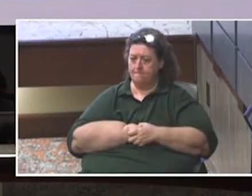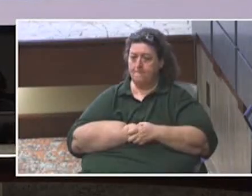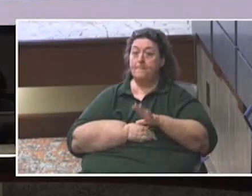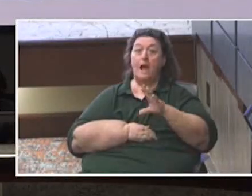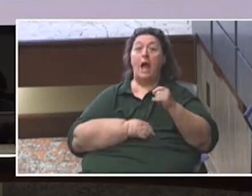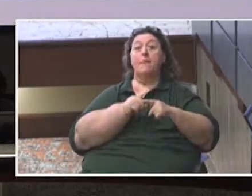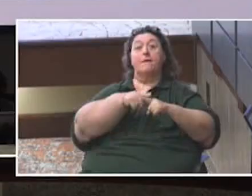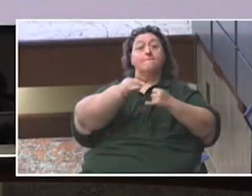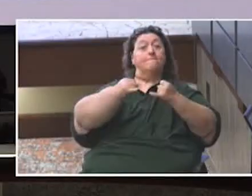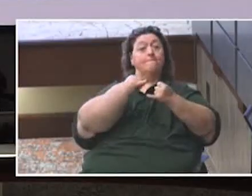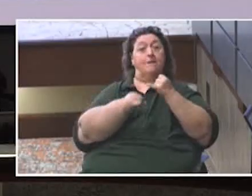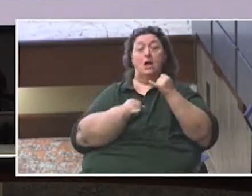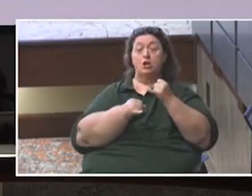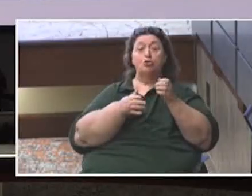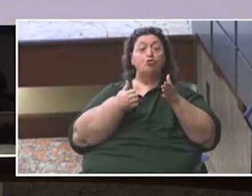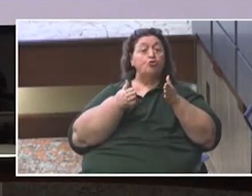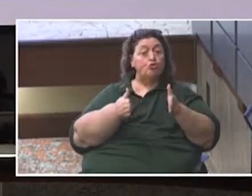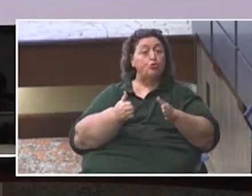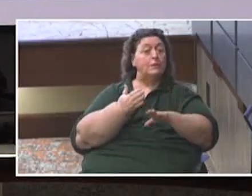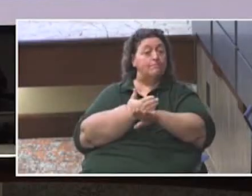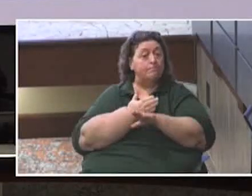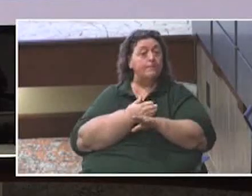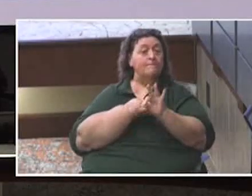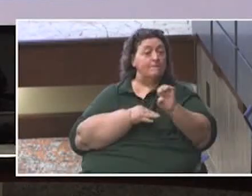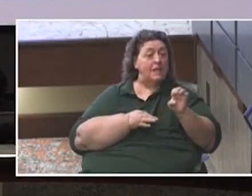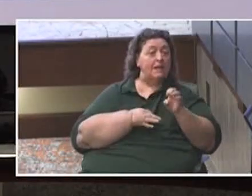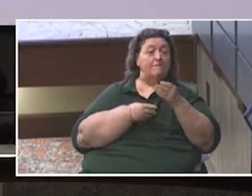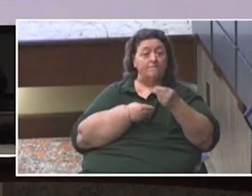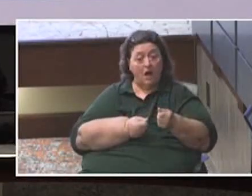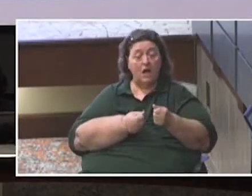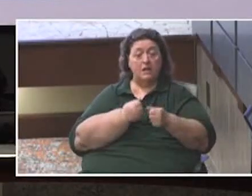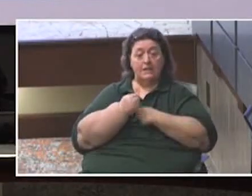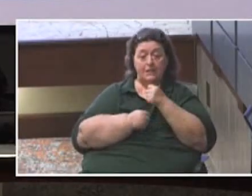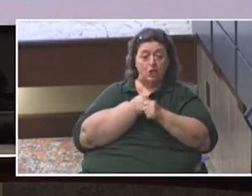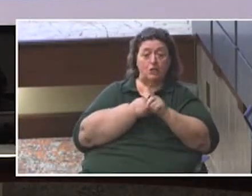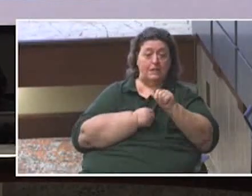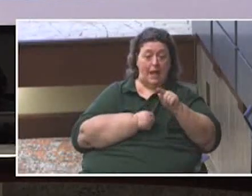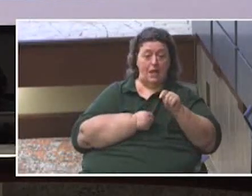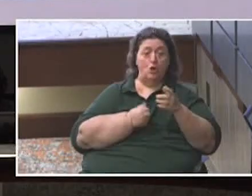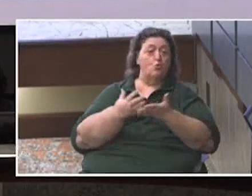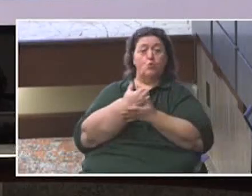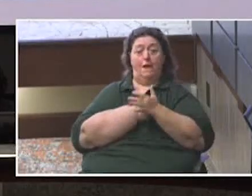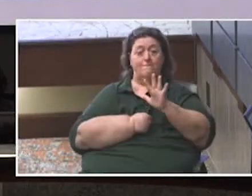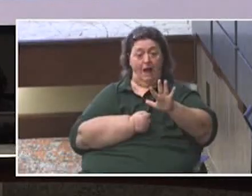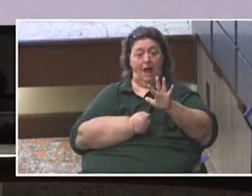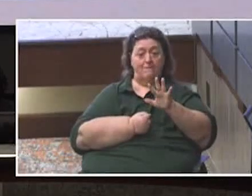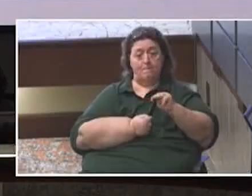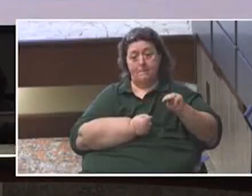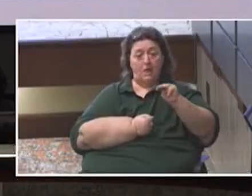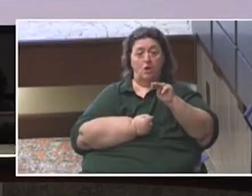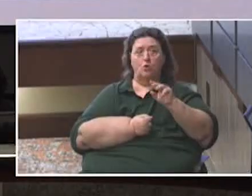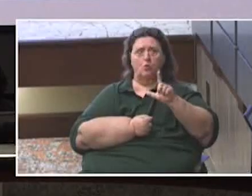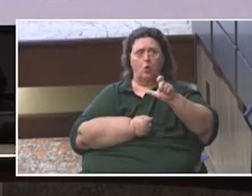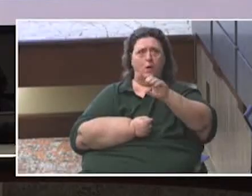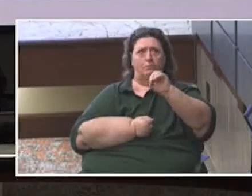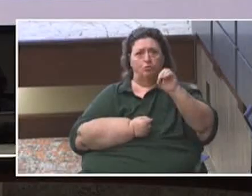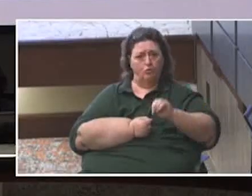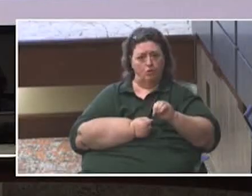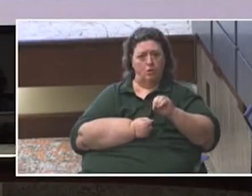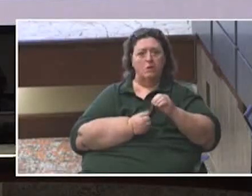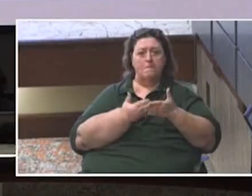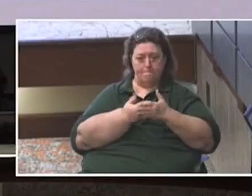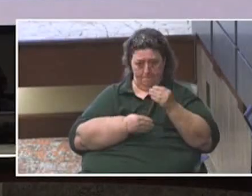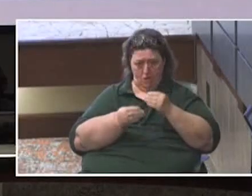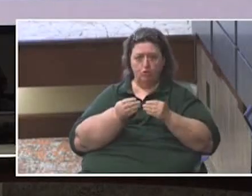And then finally, our street maintenance fee fund, our year-to-date revenues are $5 million, which is 21% of